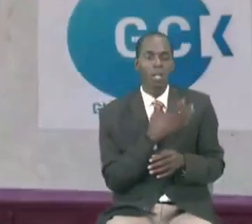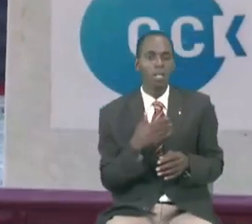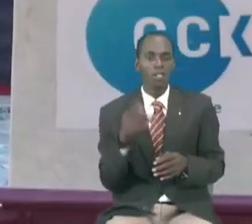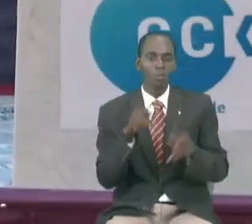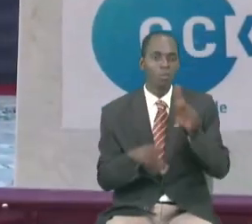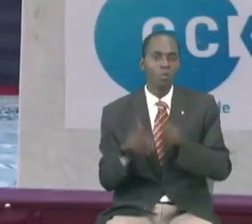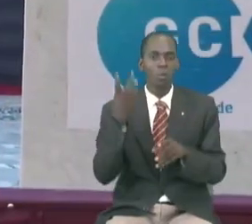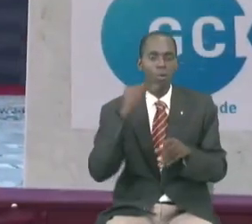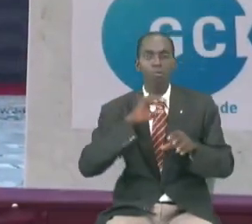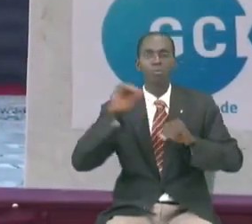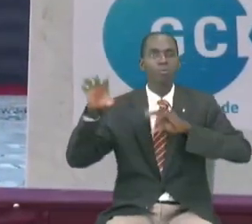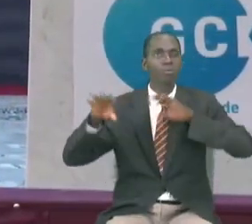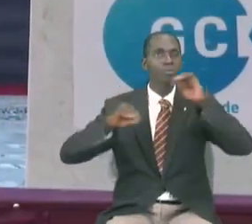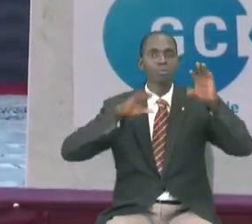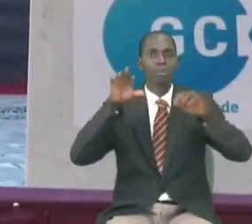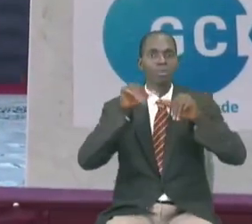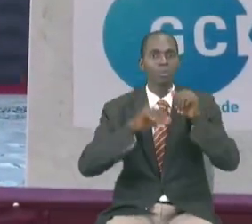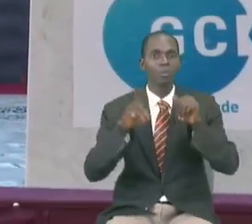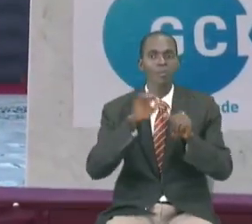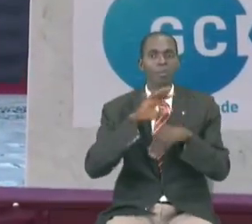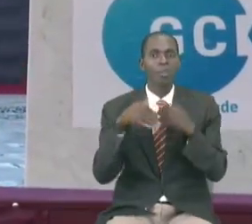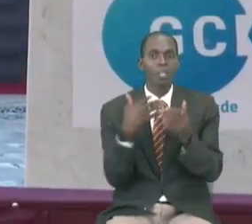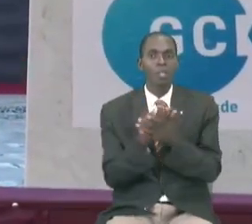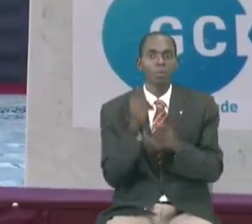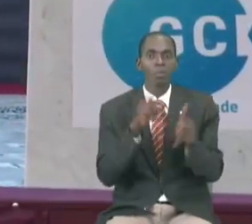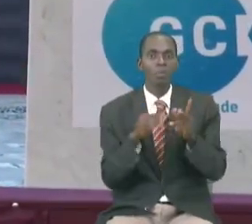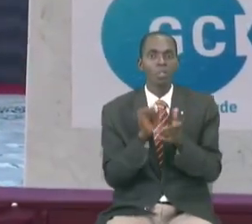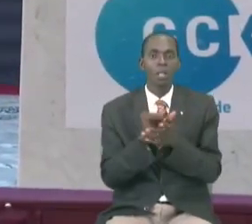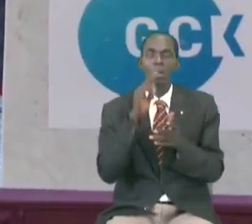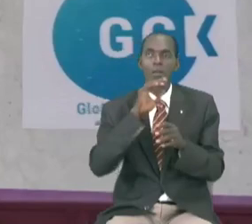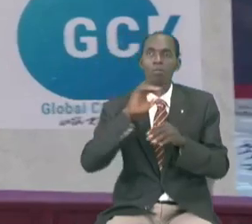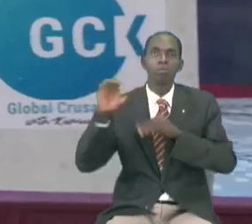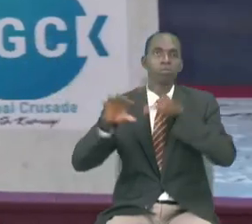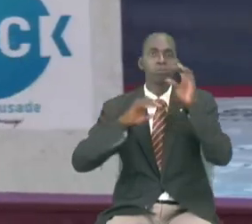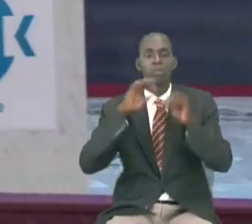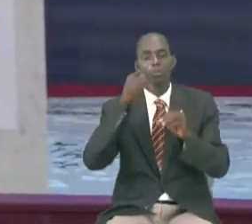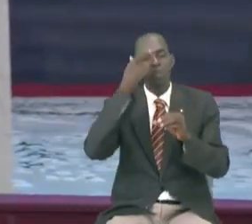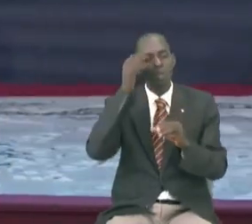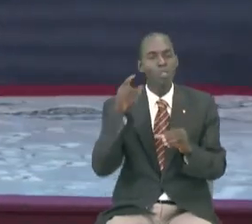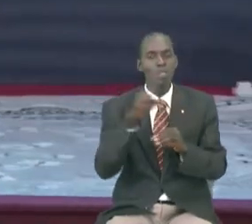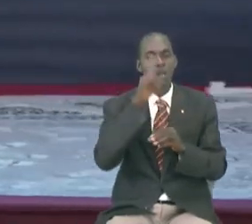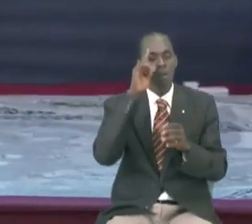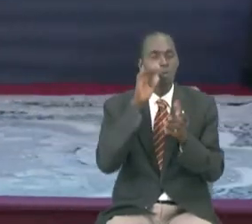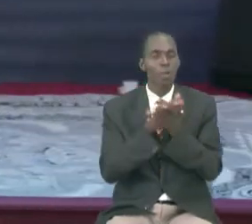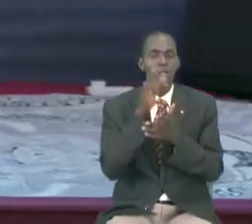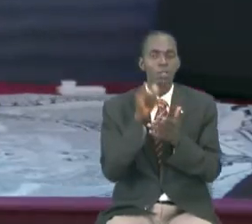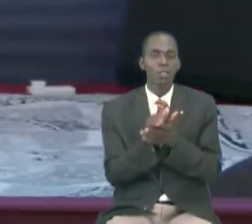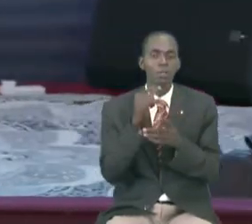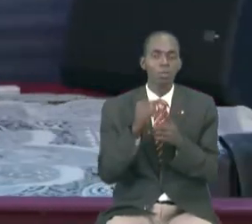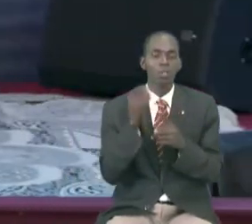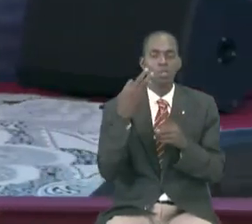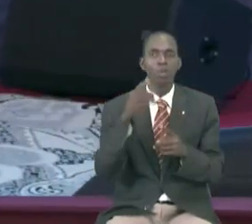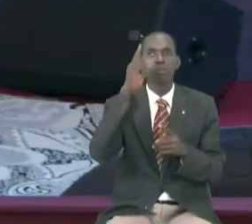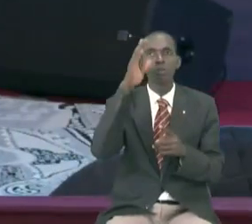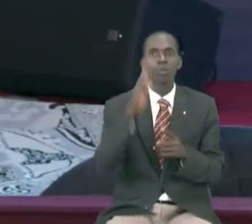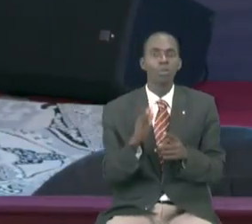God that the apostles had preached, they didn't protest. They were scattered everywhere, and they went everywhere preaching the